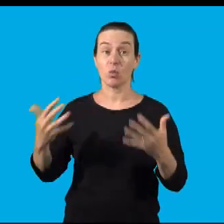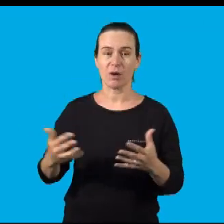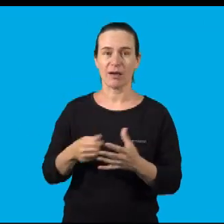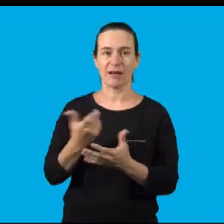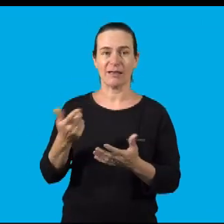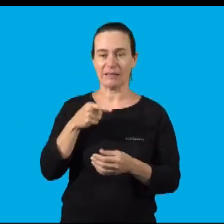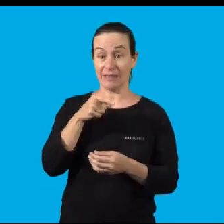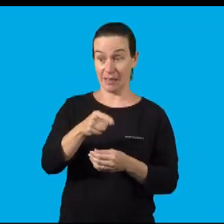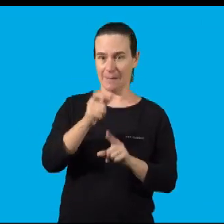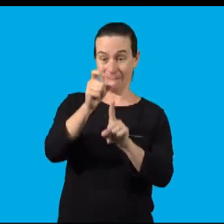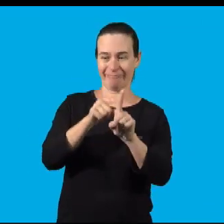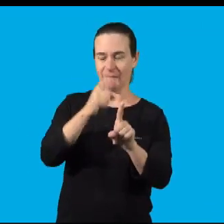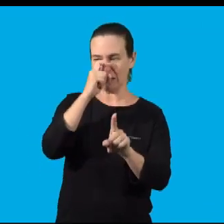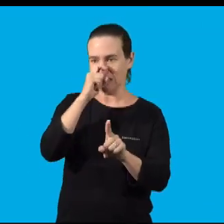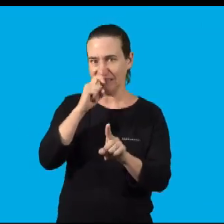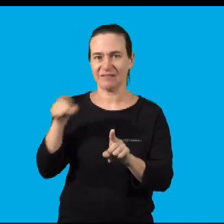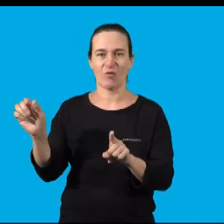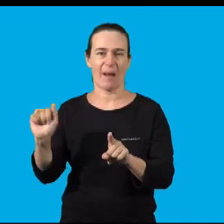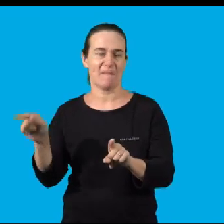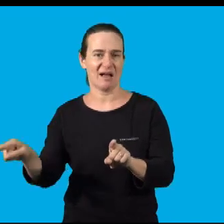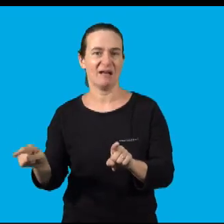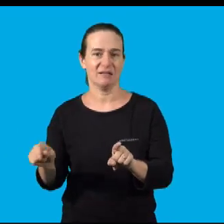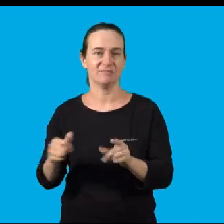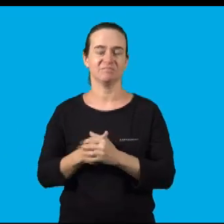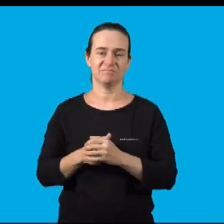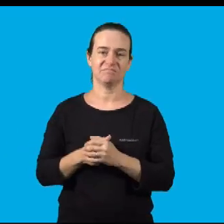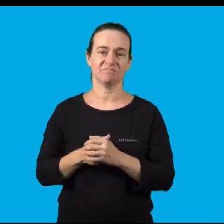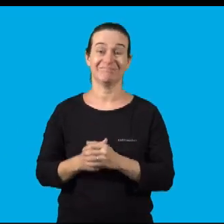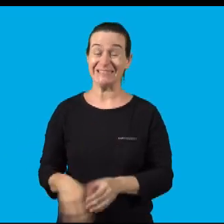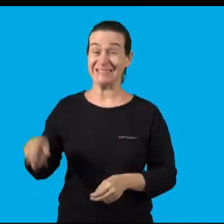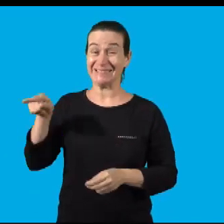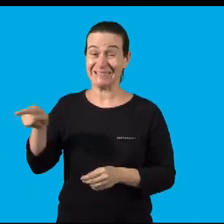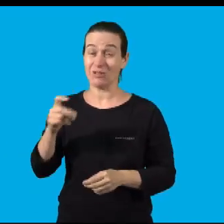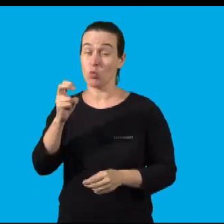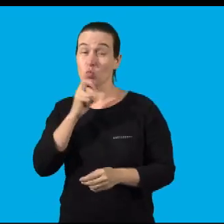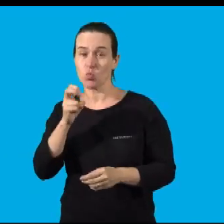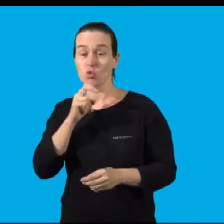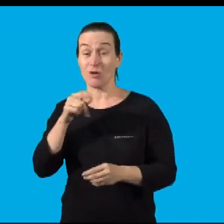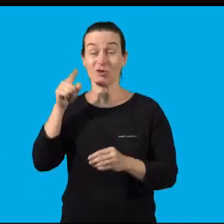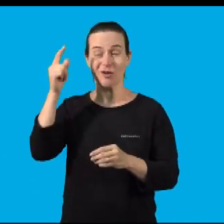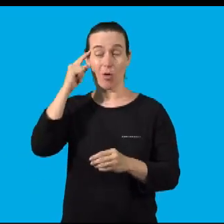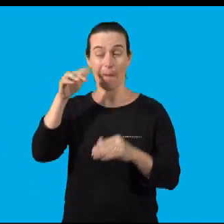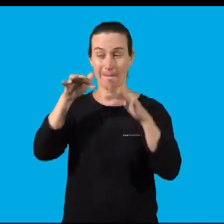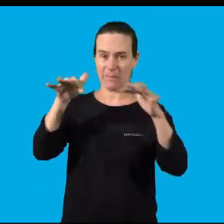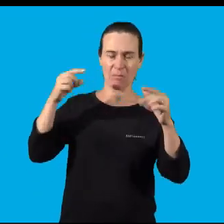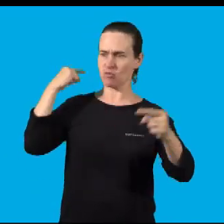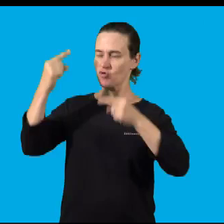in obsession for Abigail. She uses the hysteria of she uses the